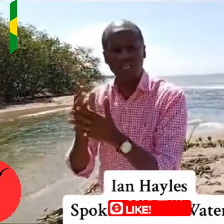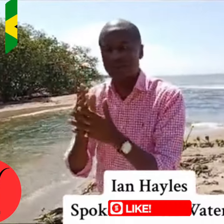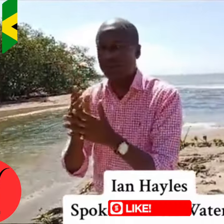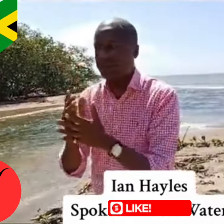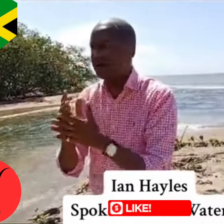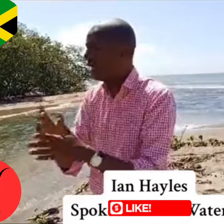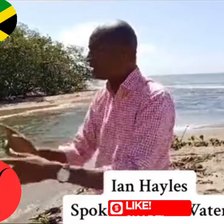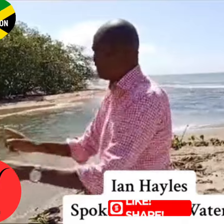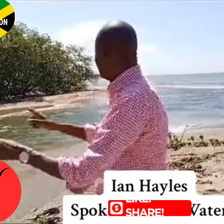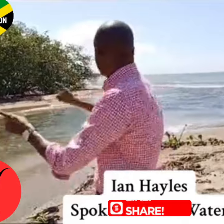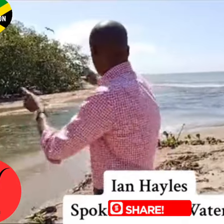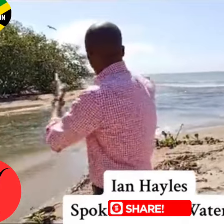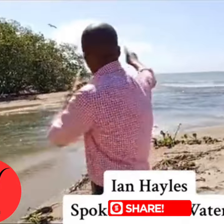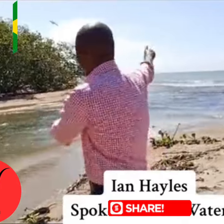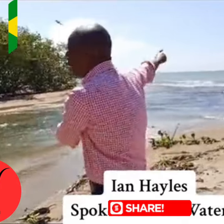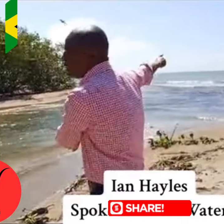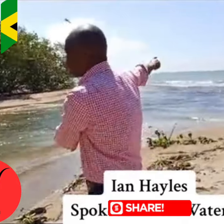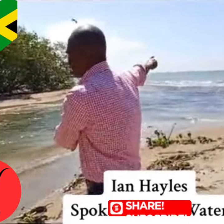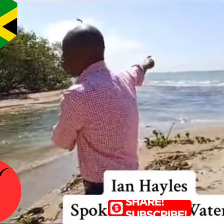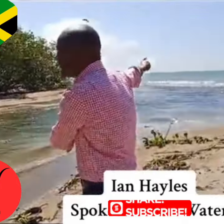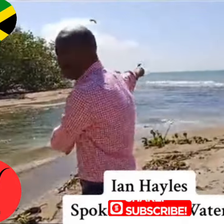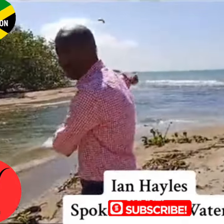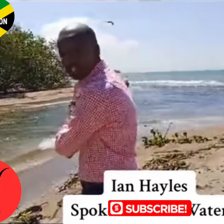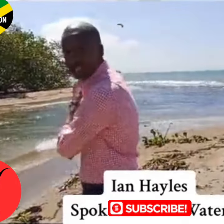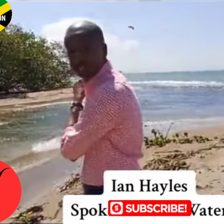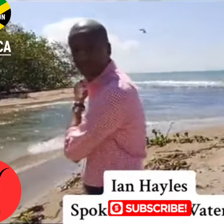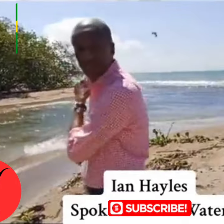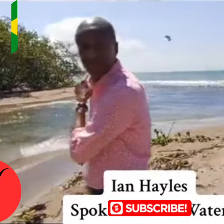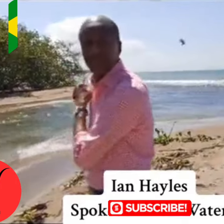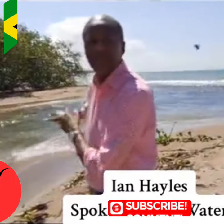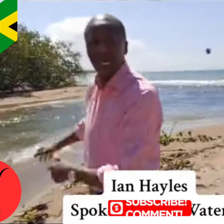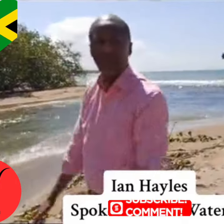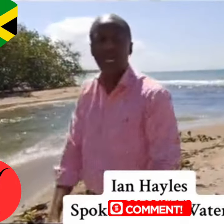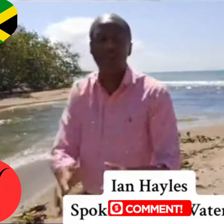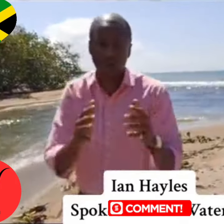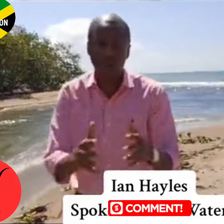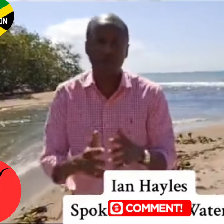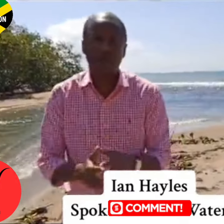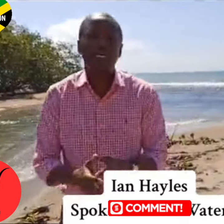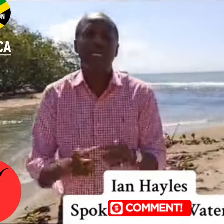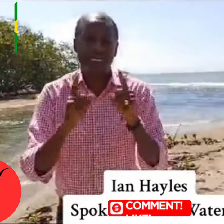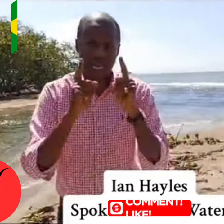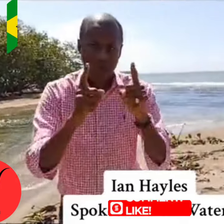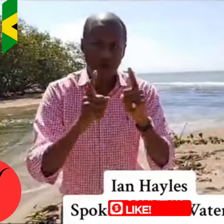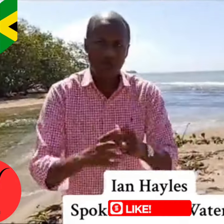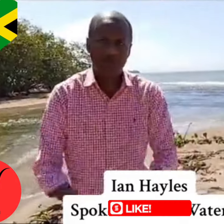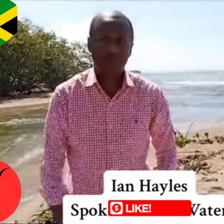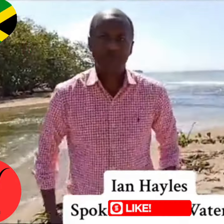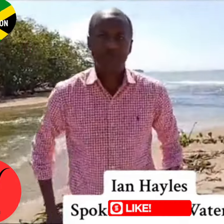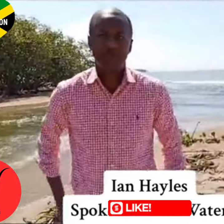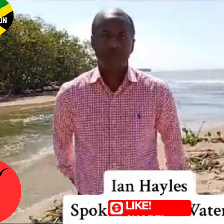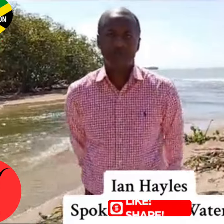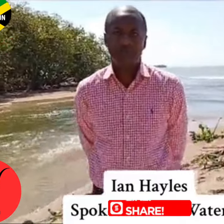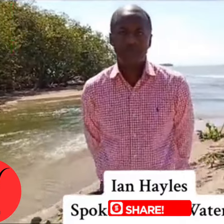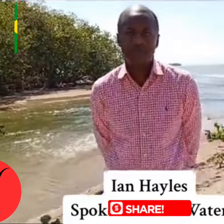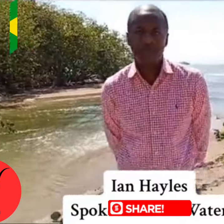and tourism development stop going out to the ocean. Make we ensure. Time comes.